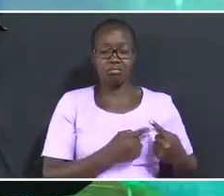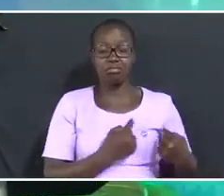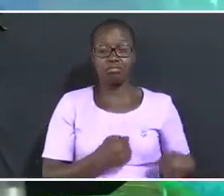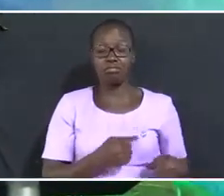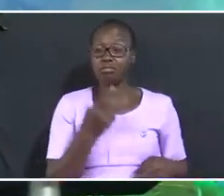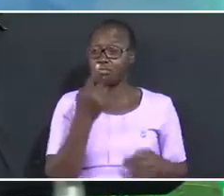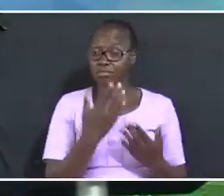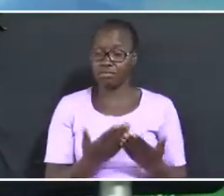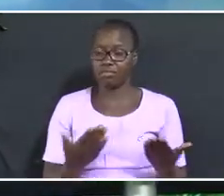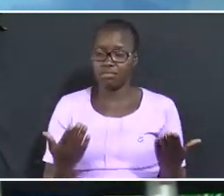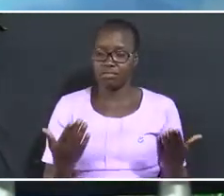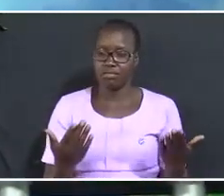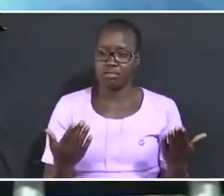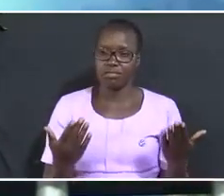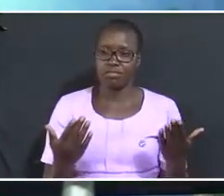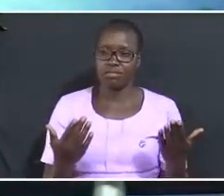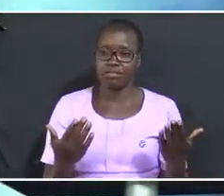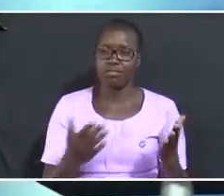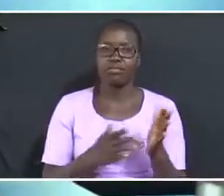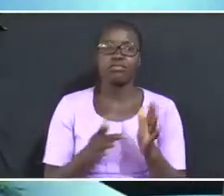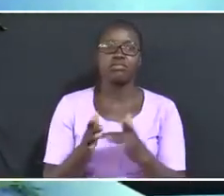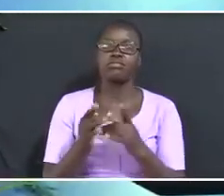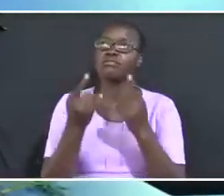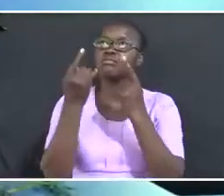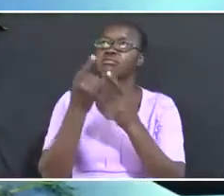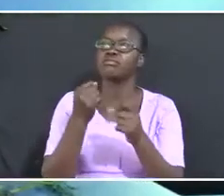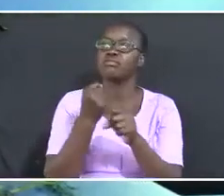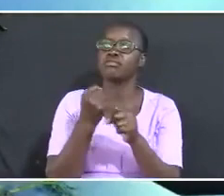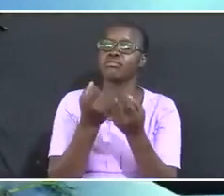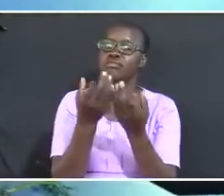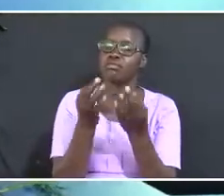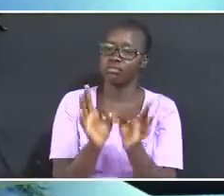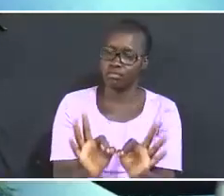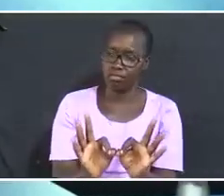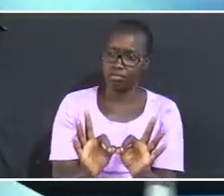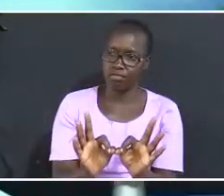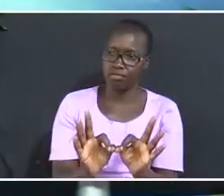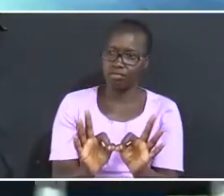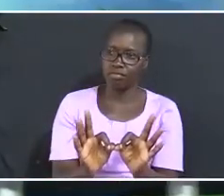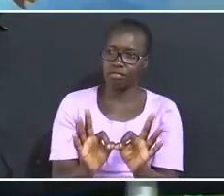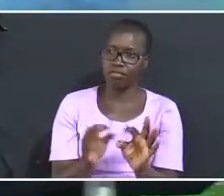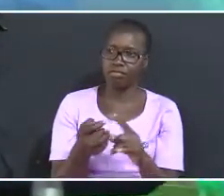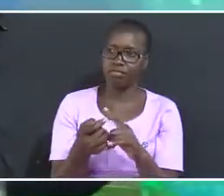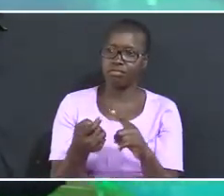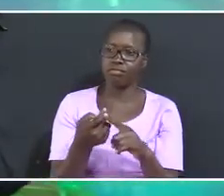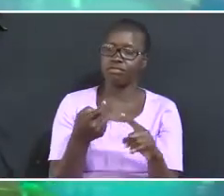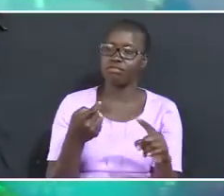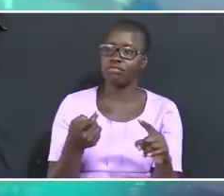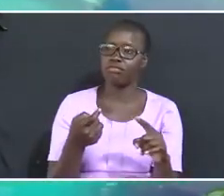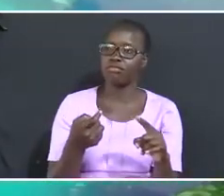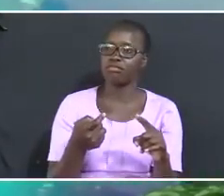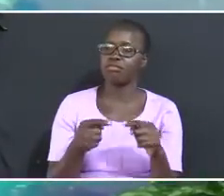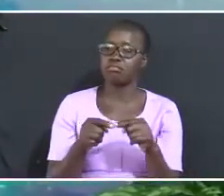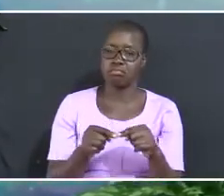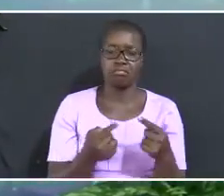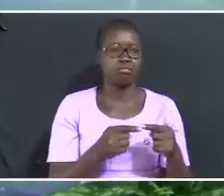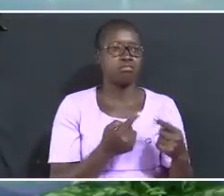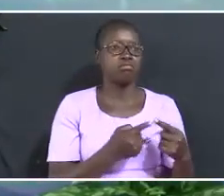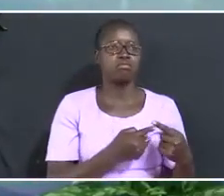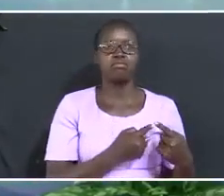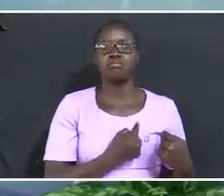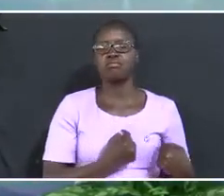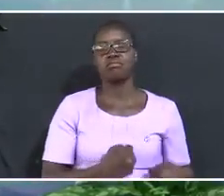the things Jesus came to offer freedom is from brokenness of